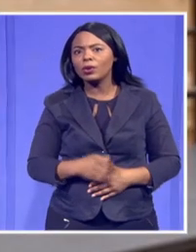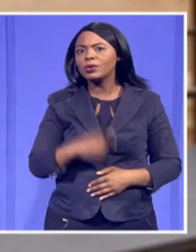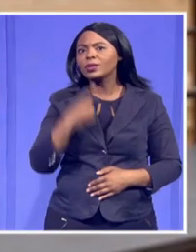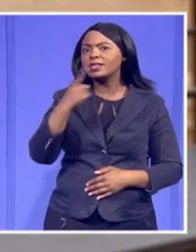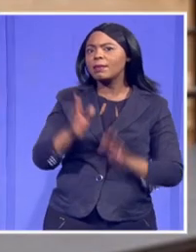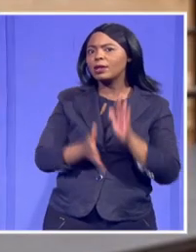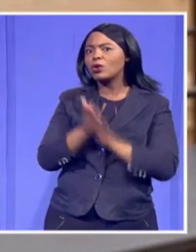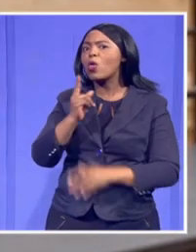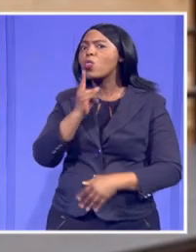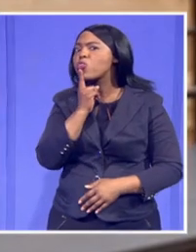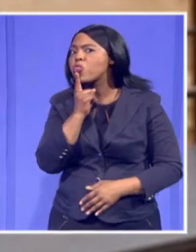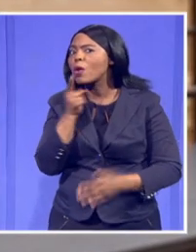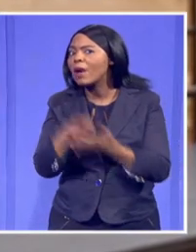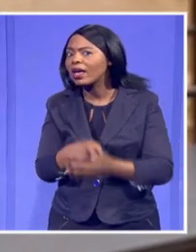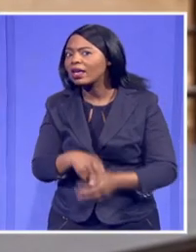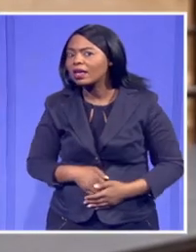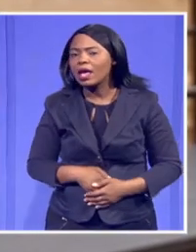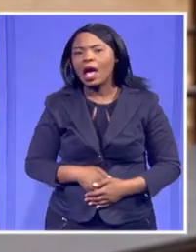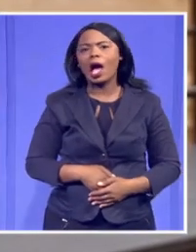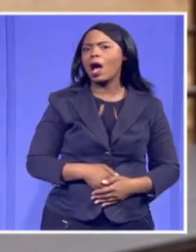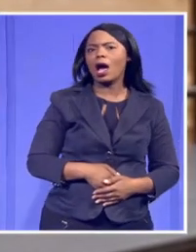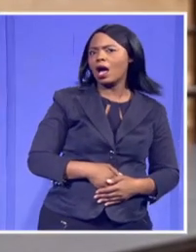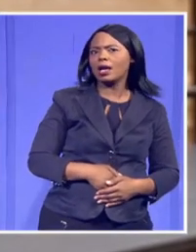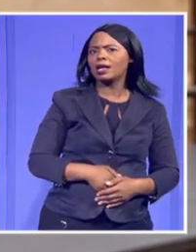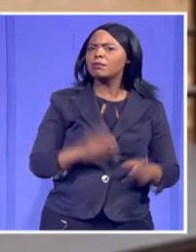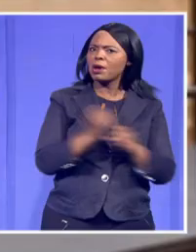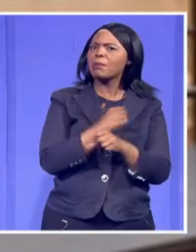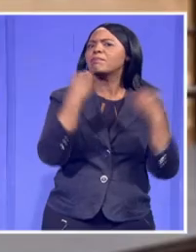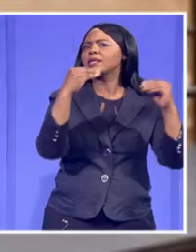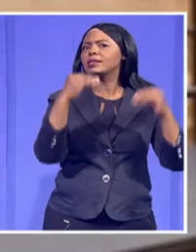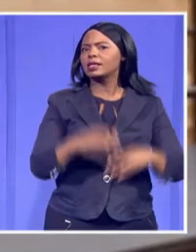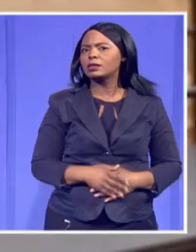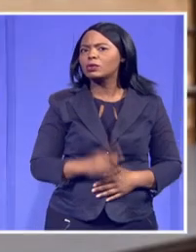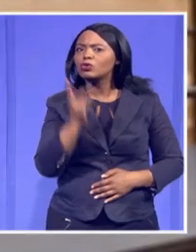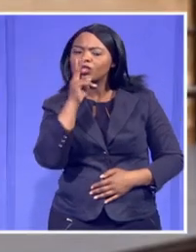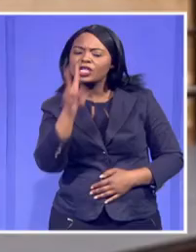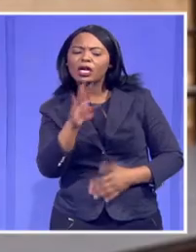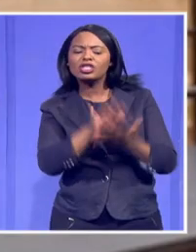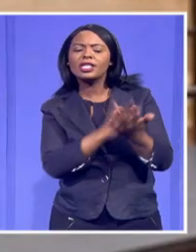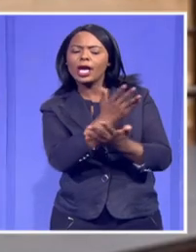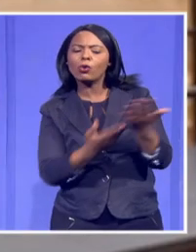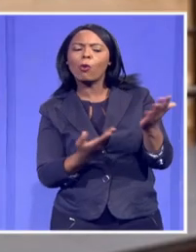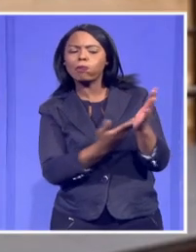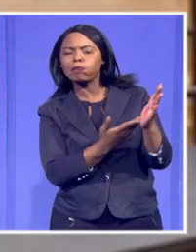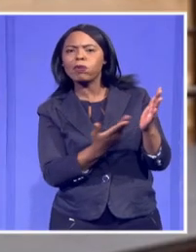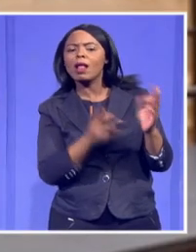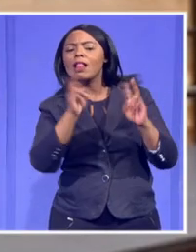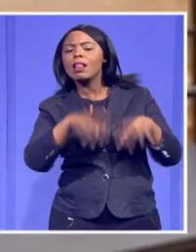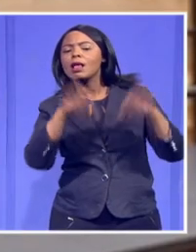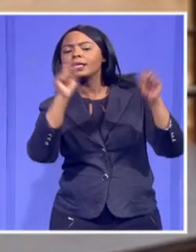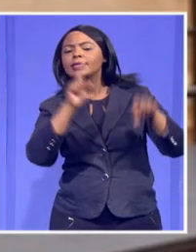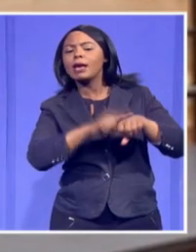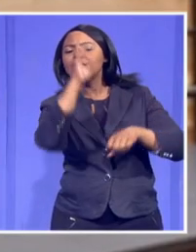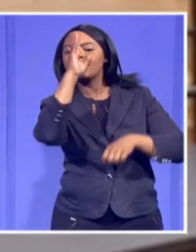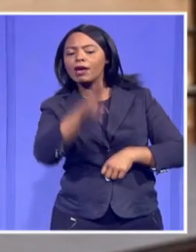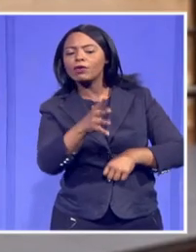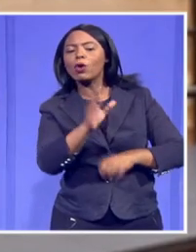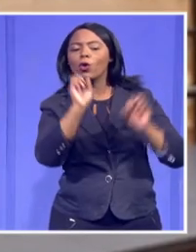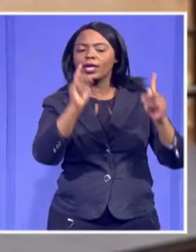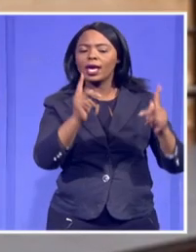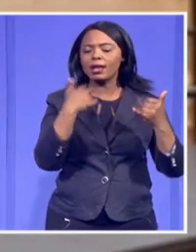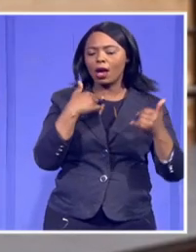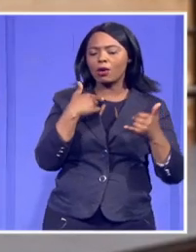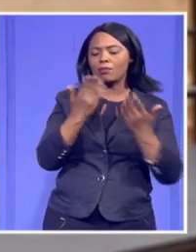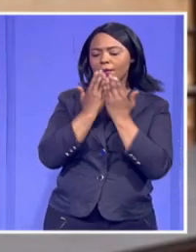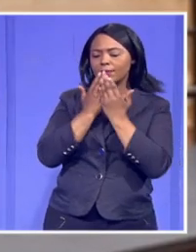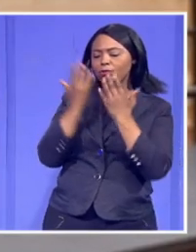No, you work around it. The way business works around it, you look at the schedule. There's going to be load shedding at 5, so which means you study